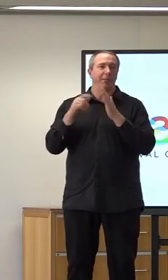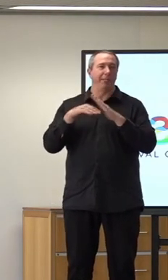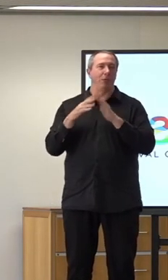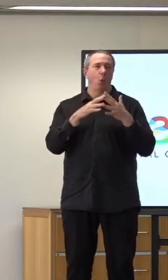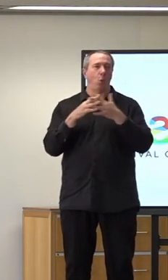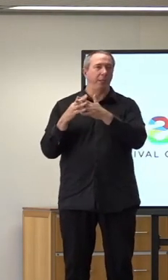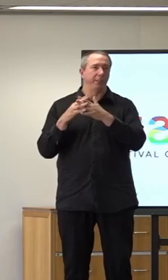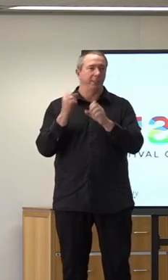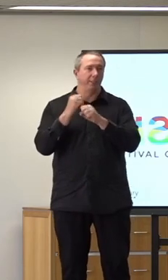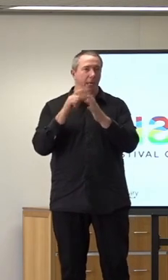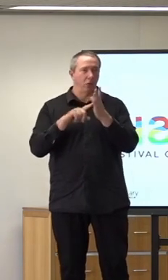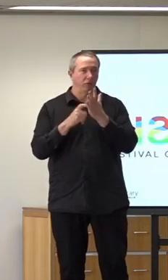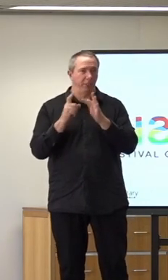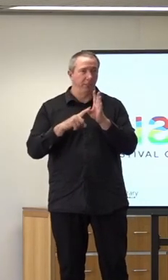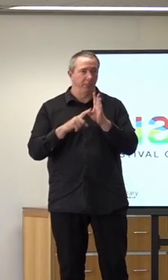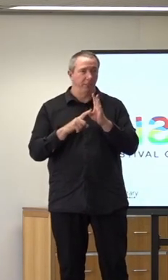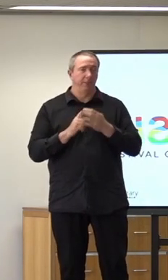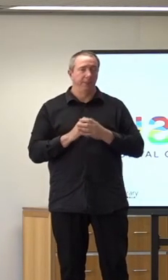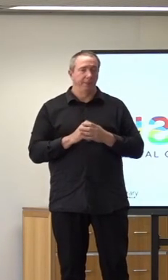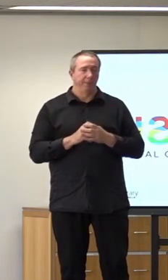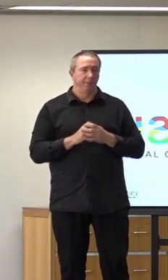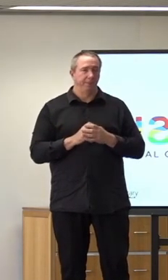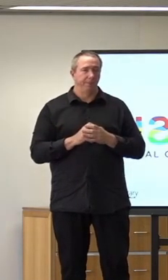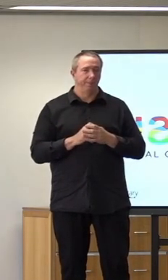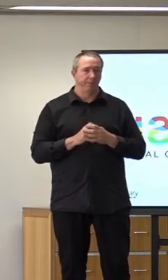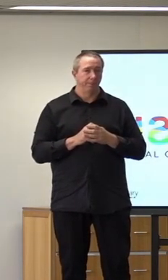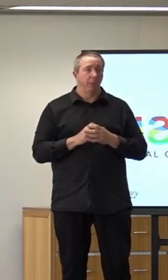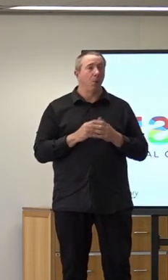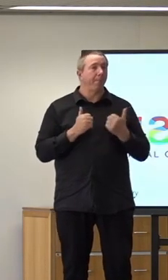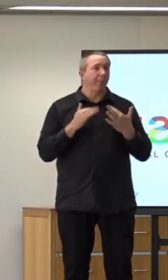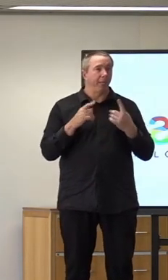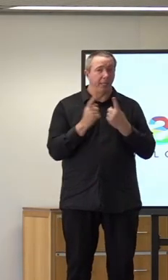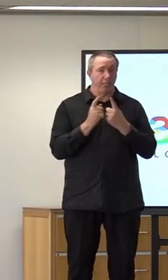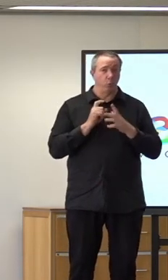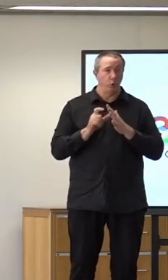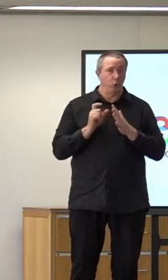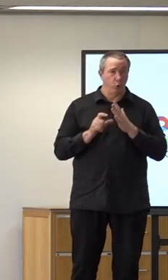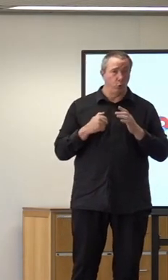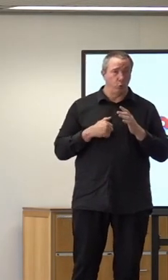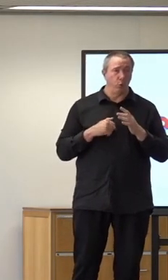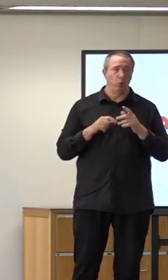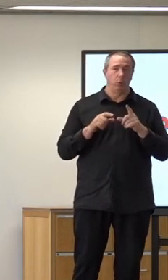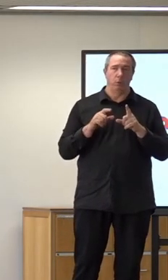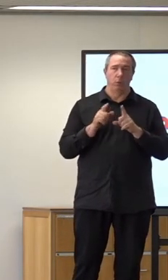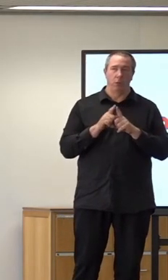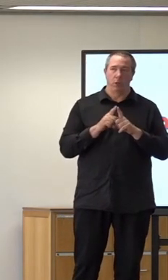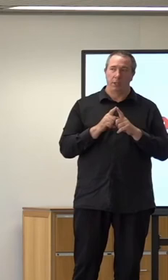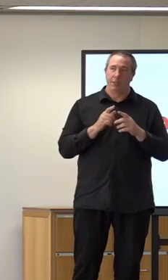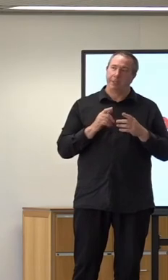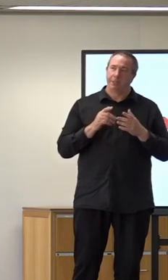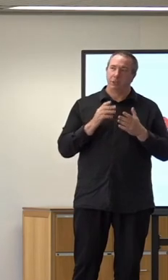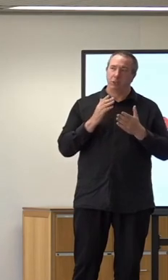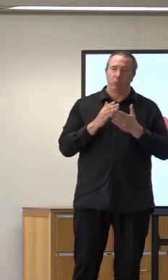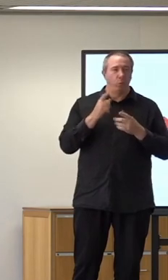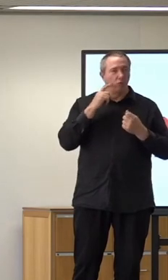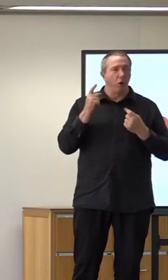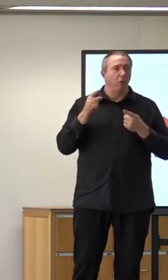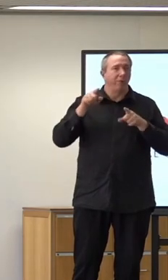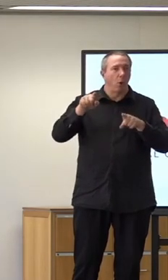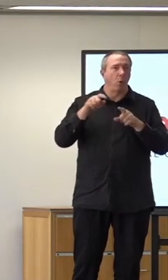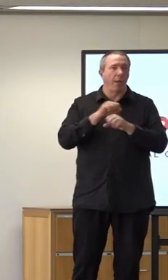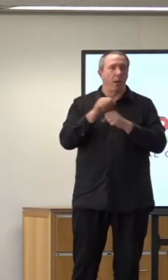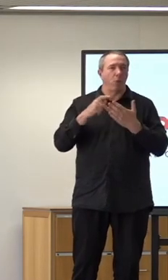beautiful. And I think a lot of the stuff that we do is very deliberate to, you know, in line with our